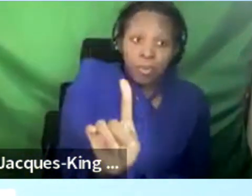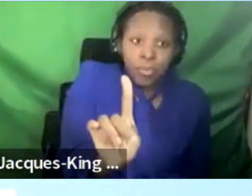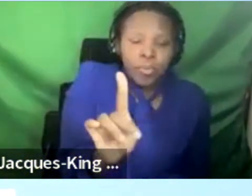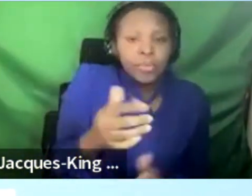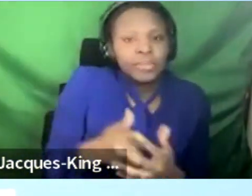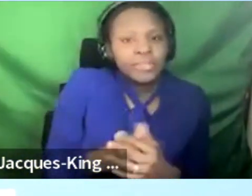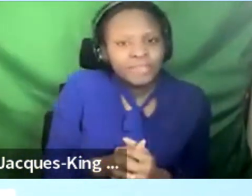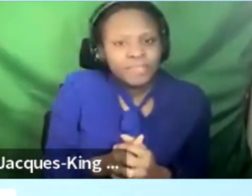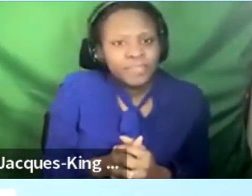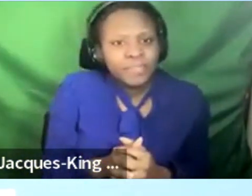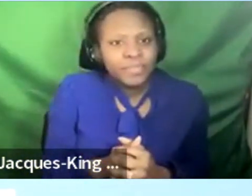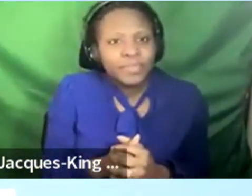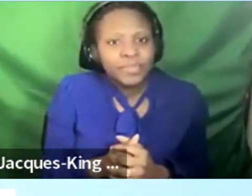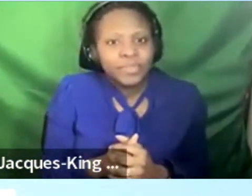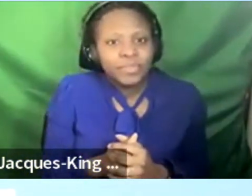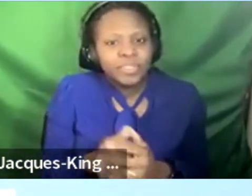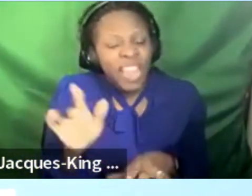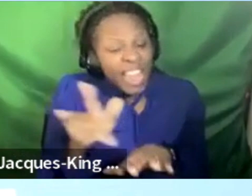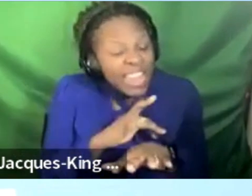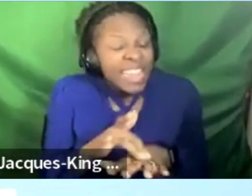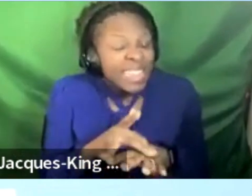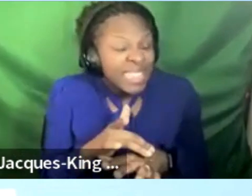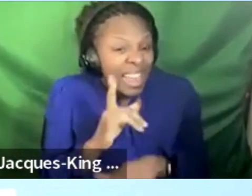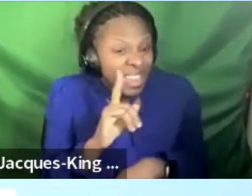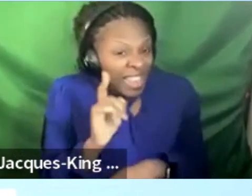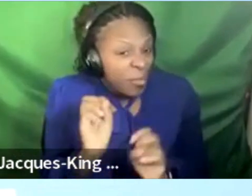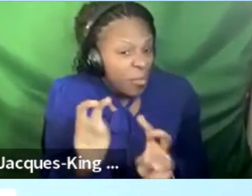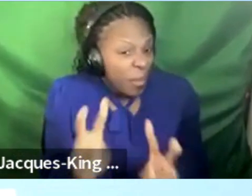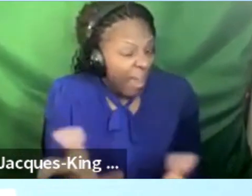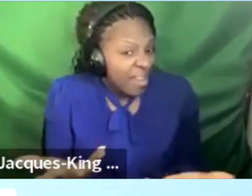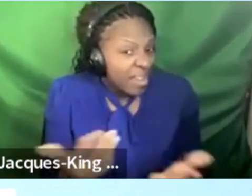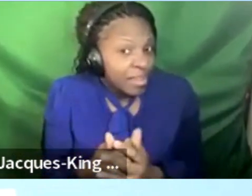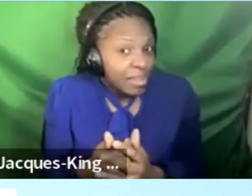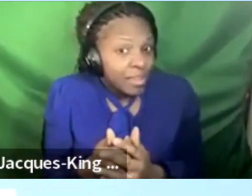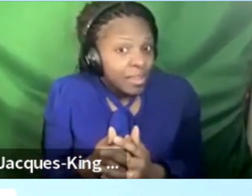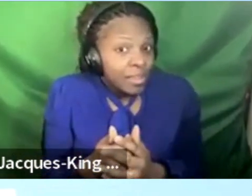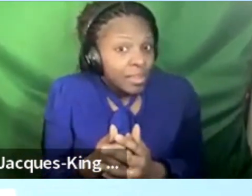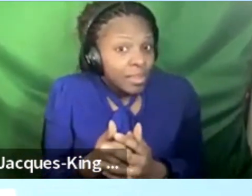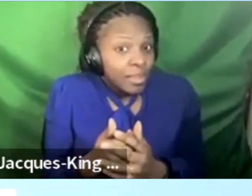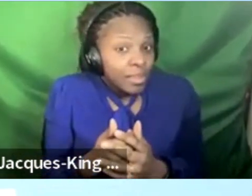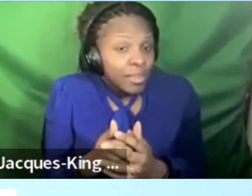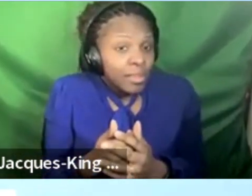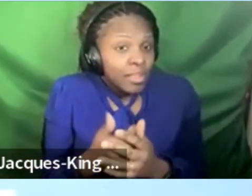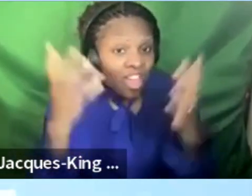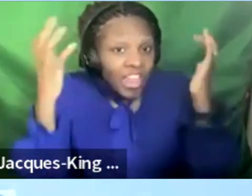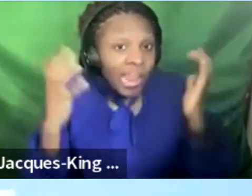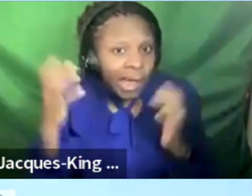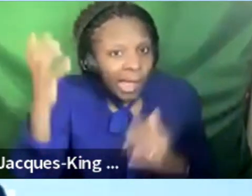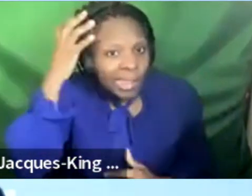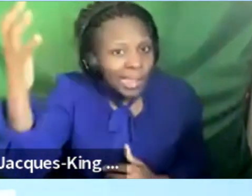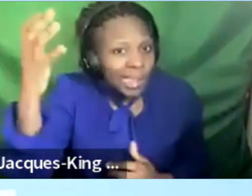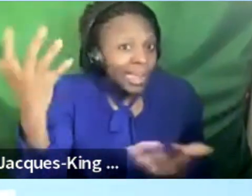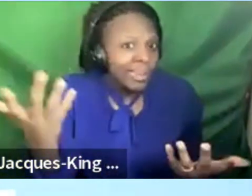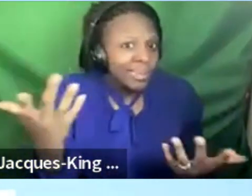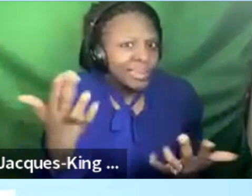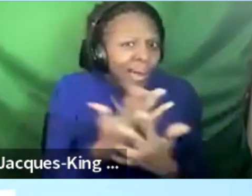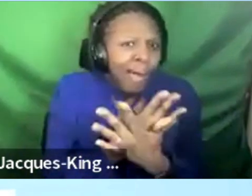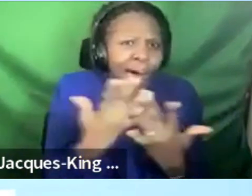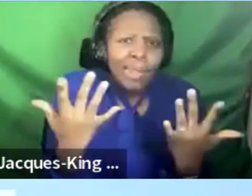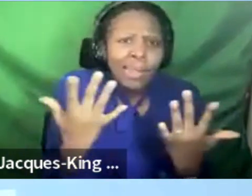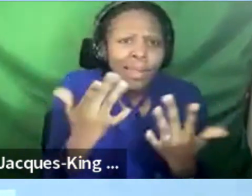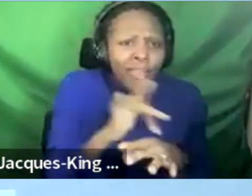move and you know, it's witches turn up, and you know, theatre is